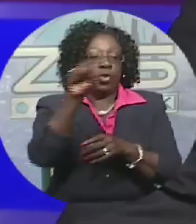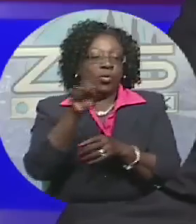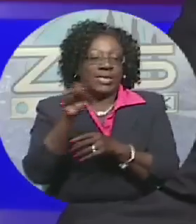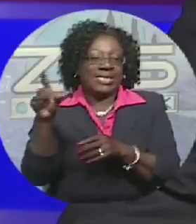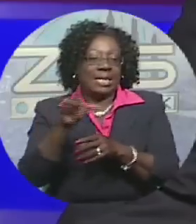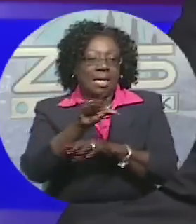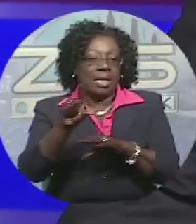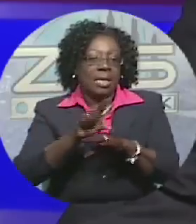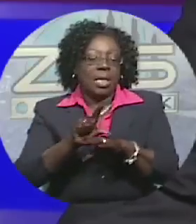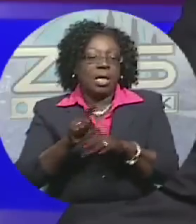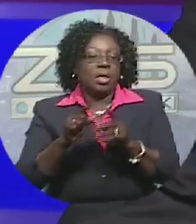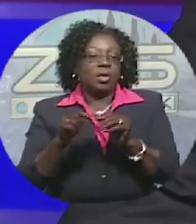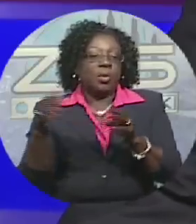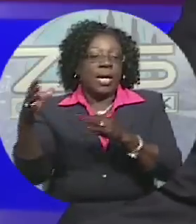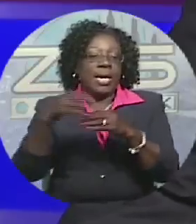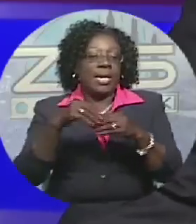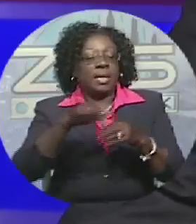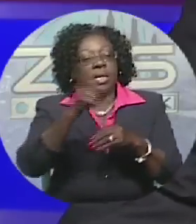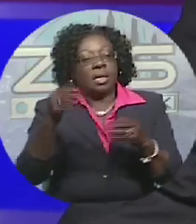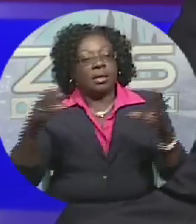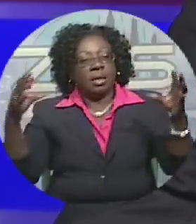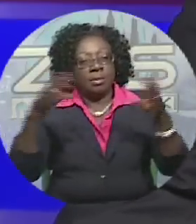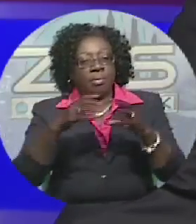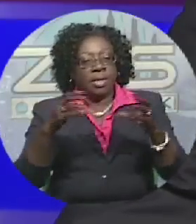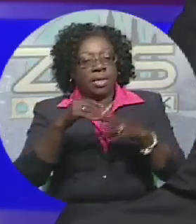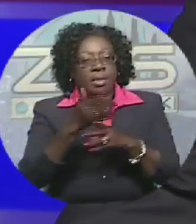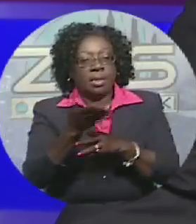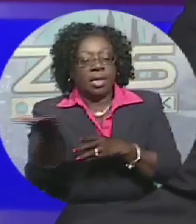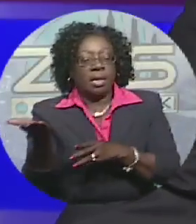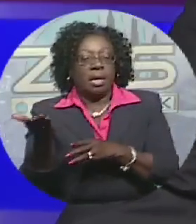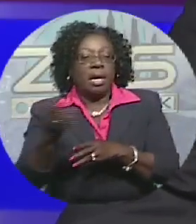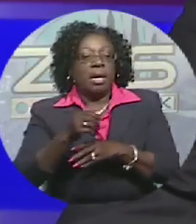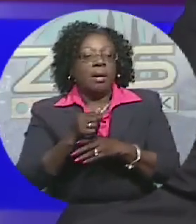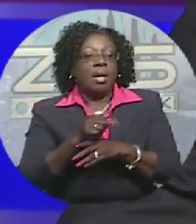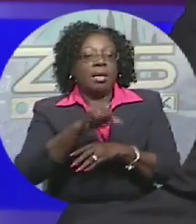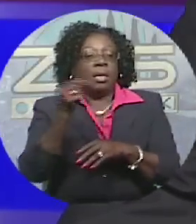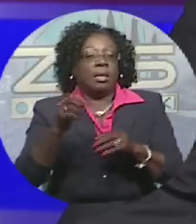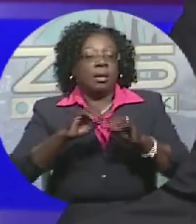the opening of the Bahamas' permanent mission to the United Nations and other organizations in Geneva.